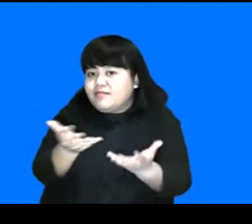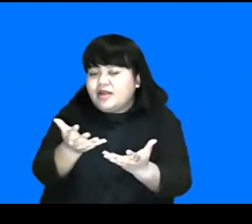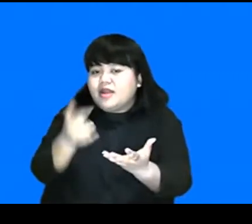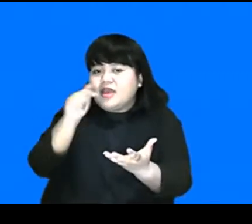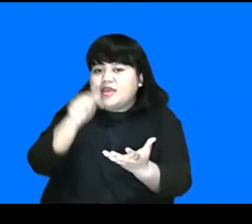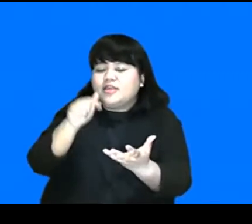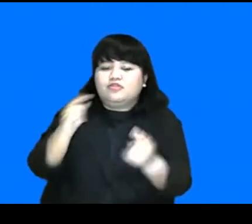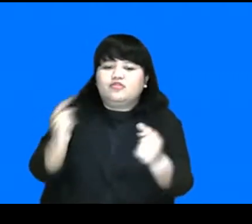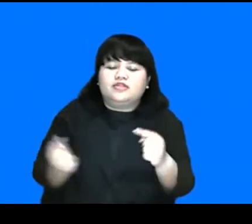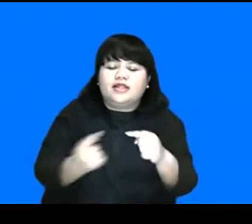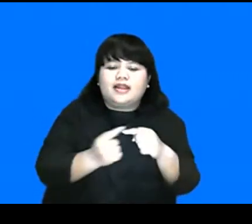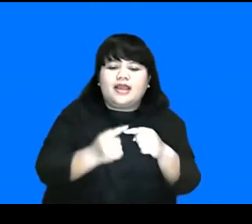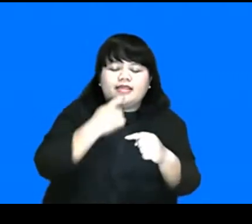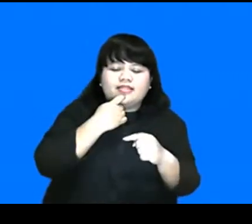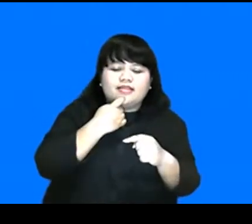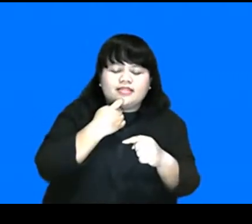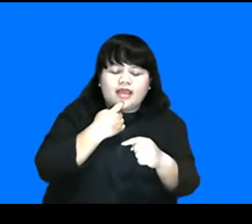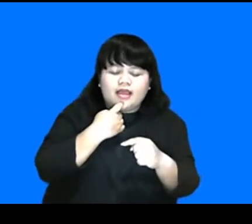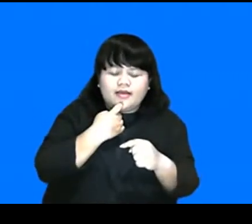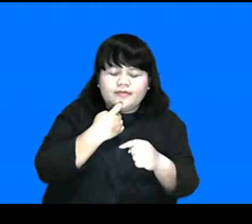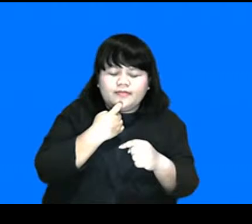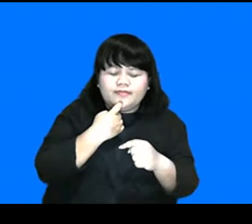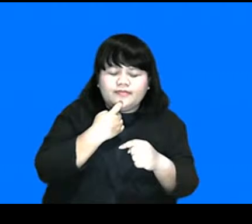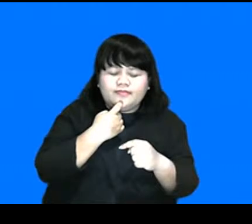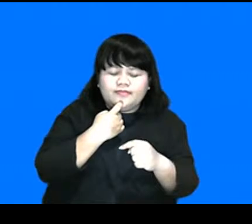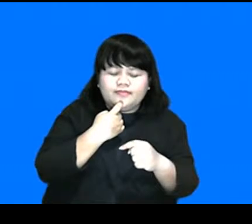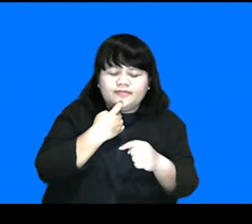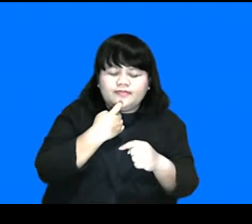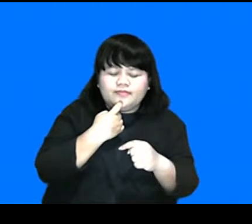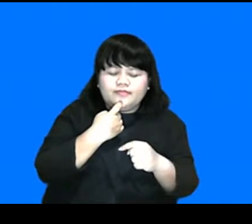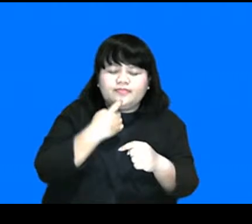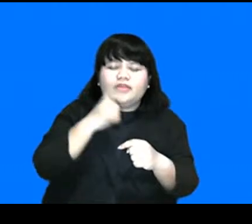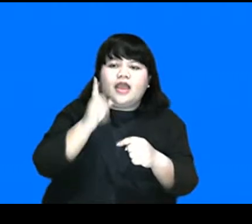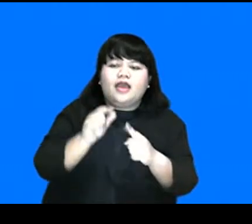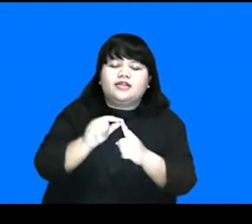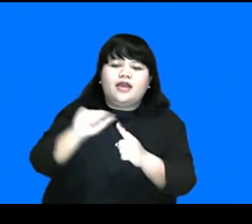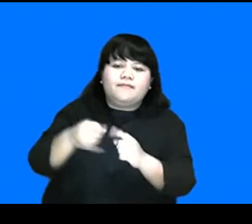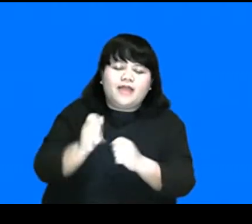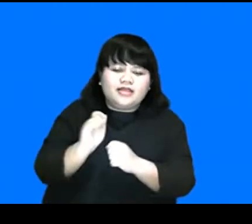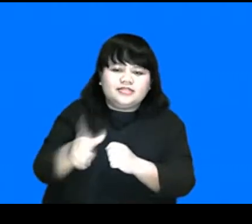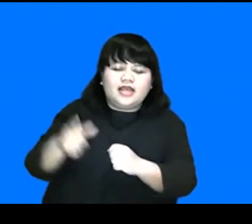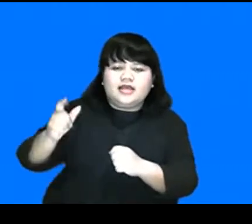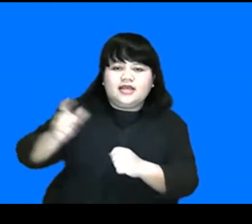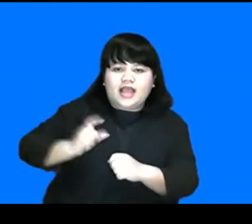the whole thing like this? Like there's the wealth tax is planned and